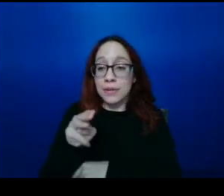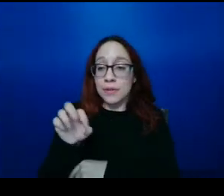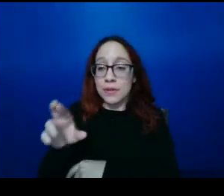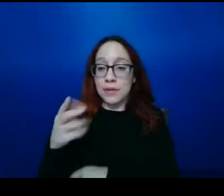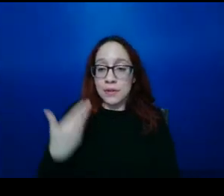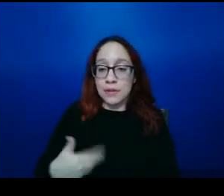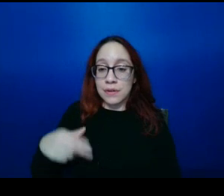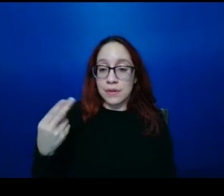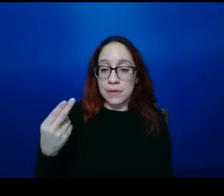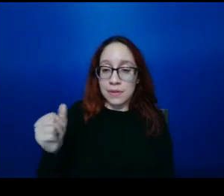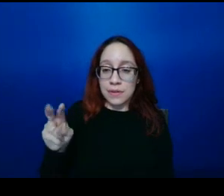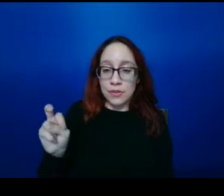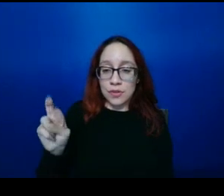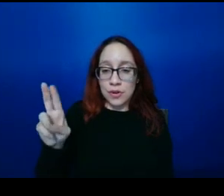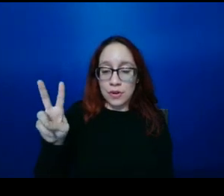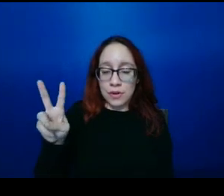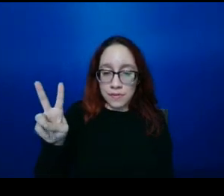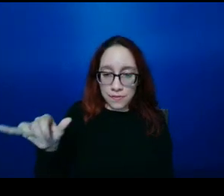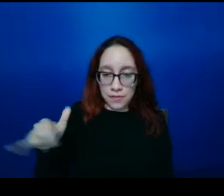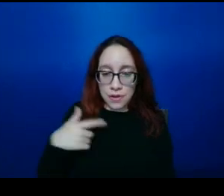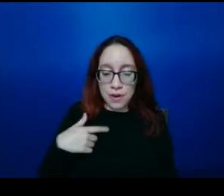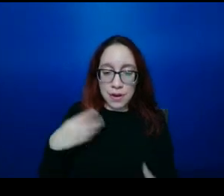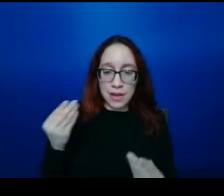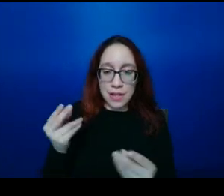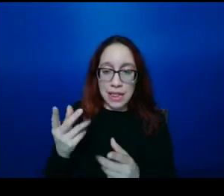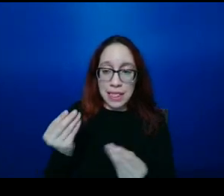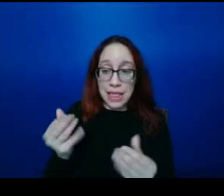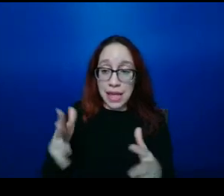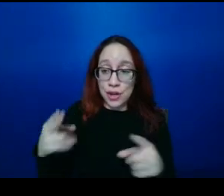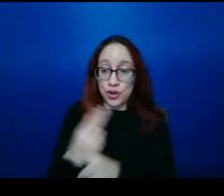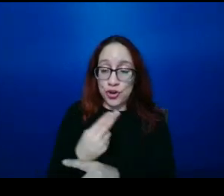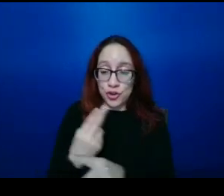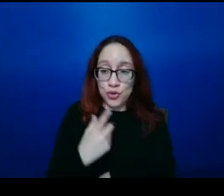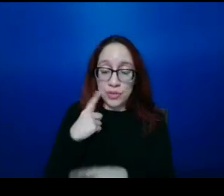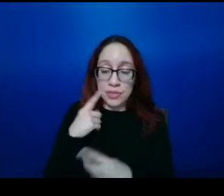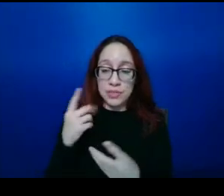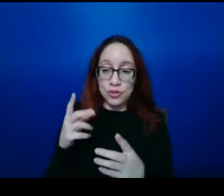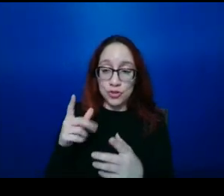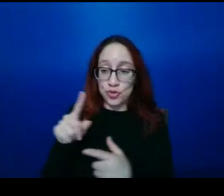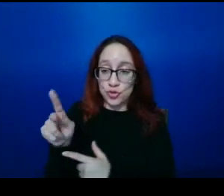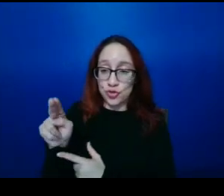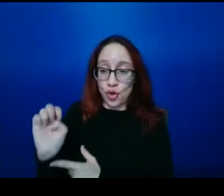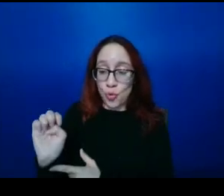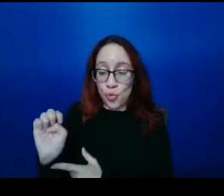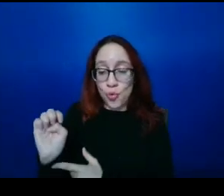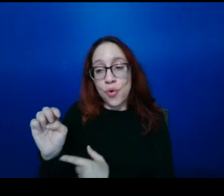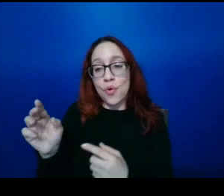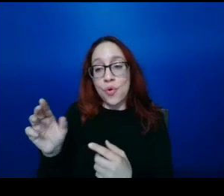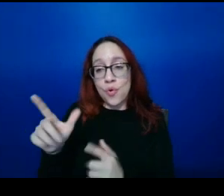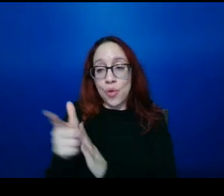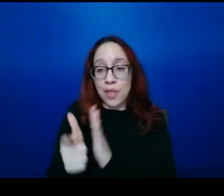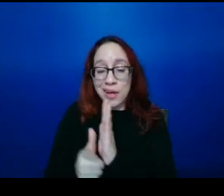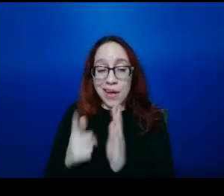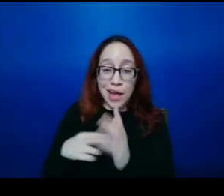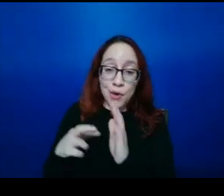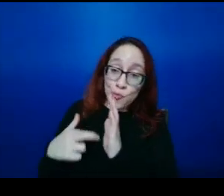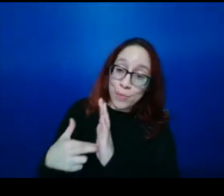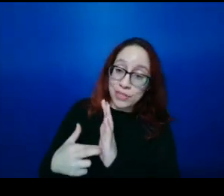Harvey Oyer of Schutz & Bowen. I'm a land use and zoning lawyer, native of Boynton Beach, and I represent Time Equities not